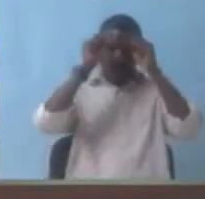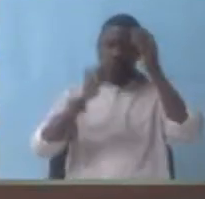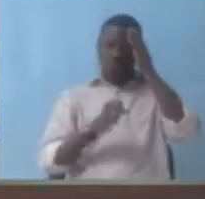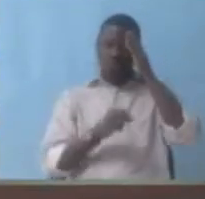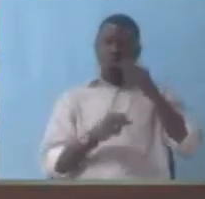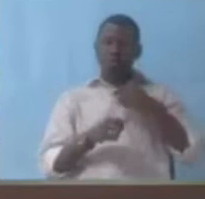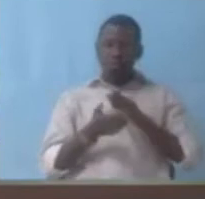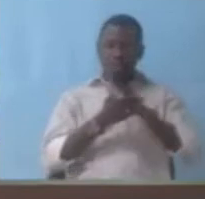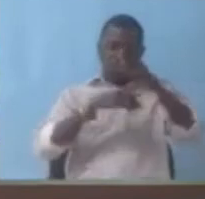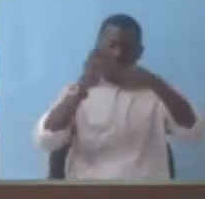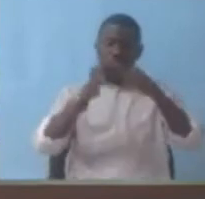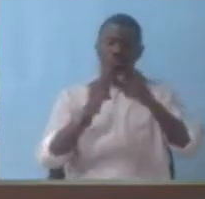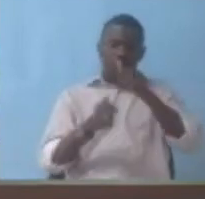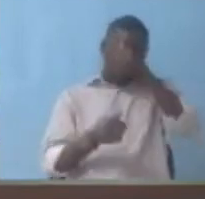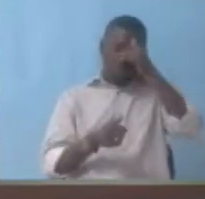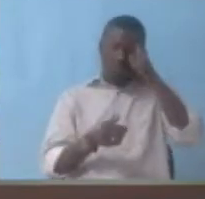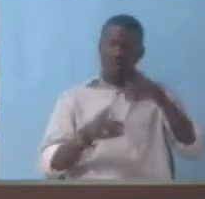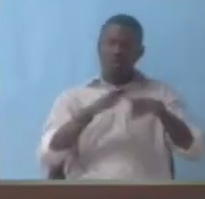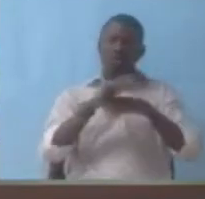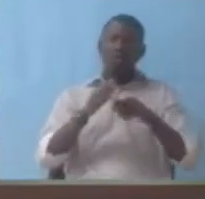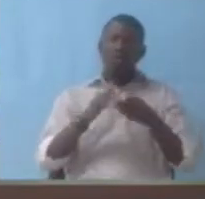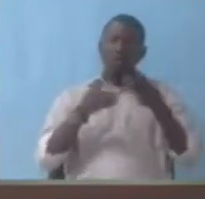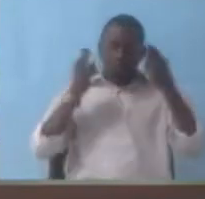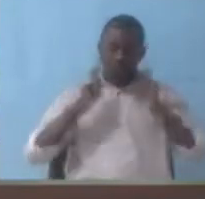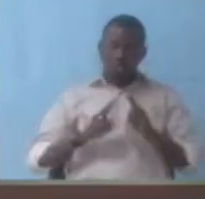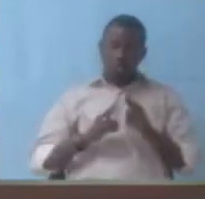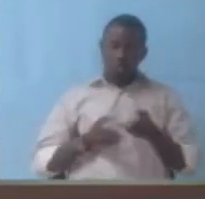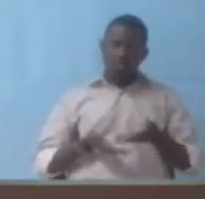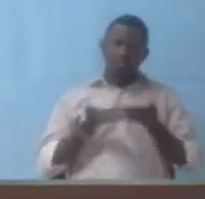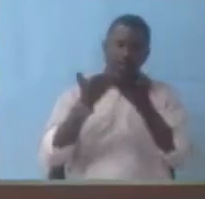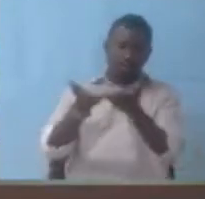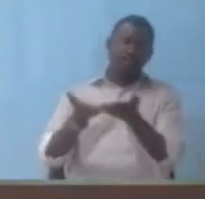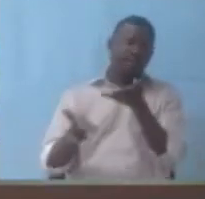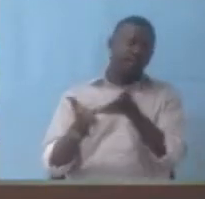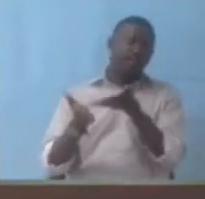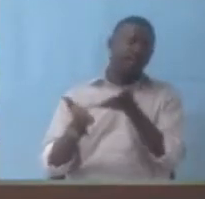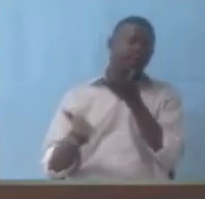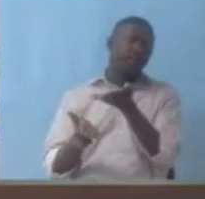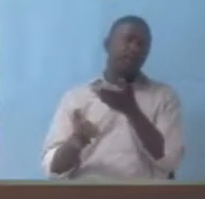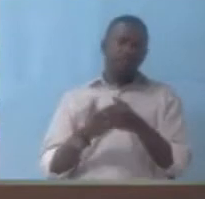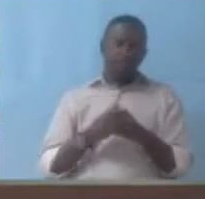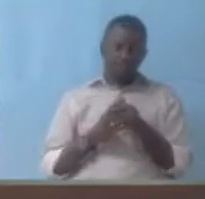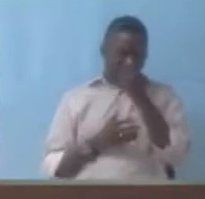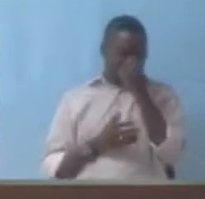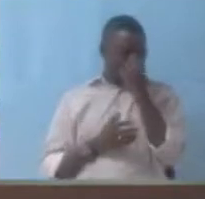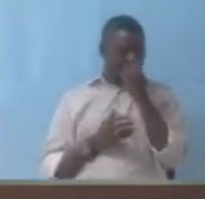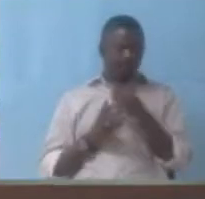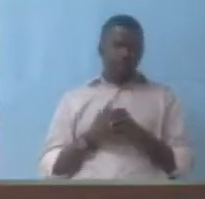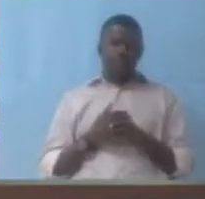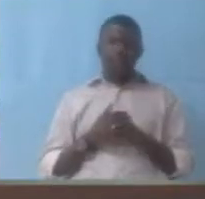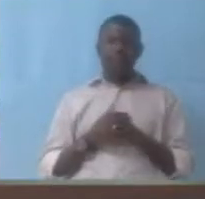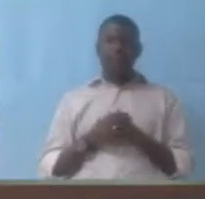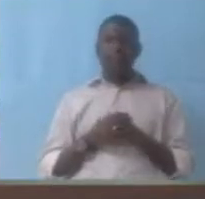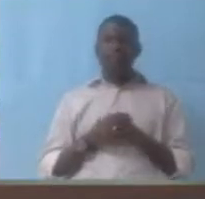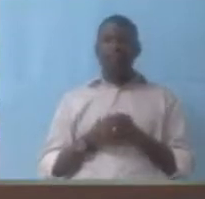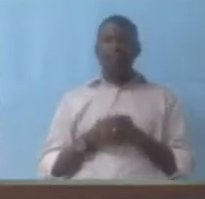function under the laws that were in place. Wo decree fanane ni yitandi la ko ibe tamanu lale lua lukoto menia